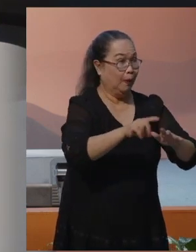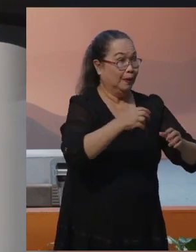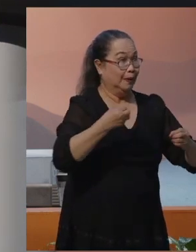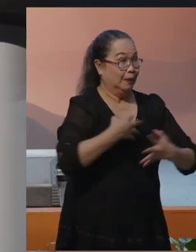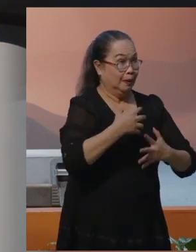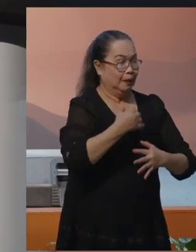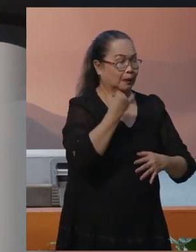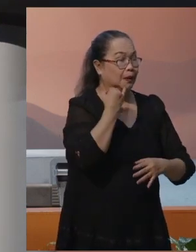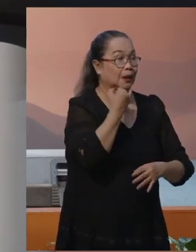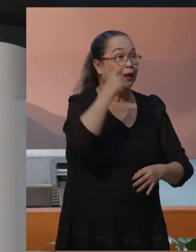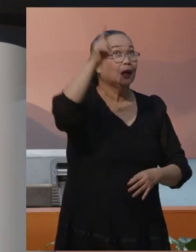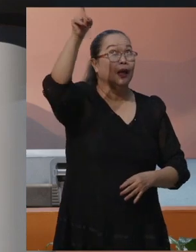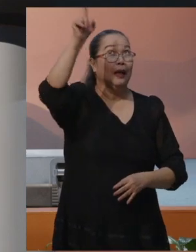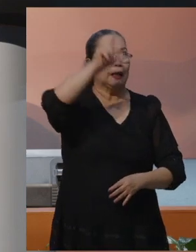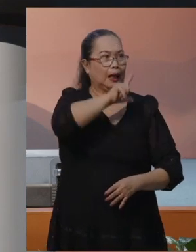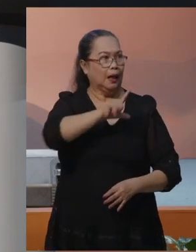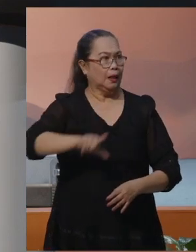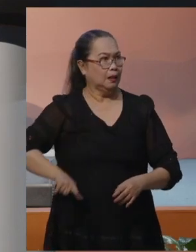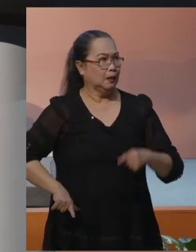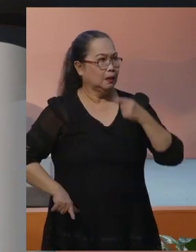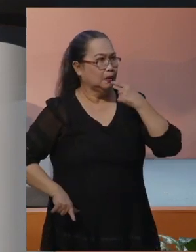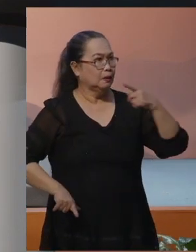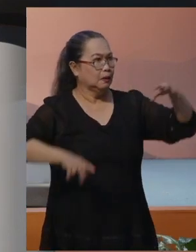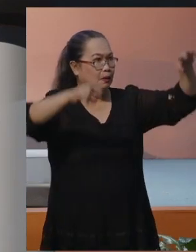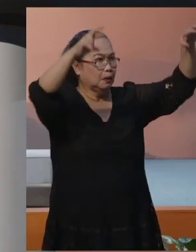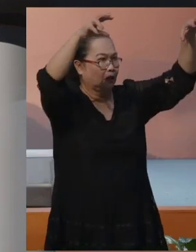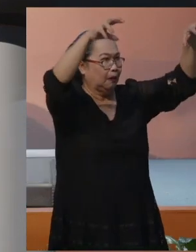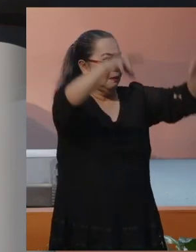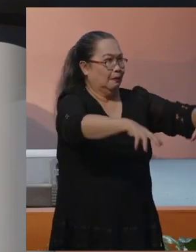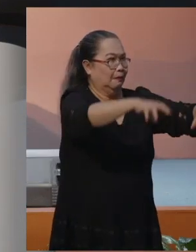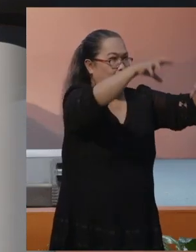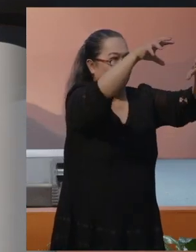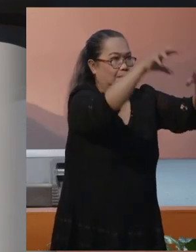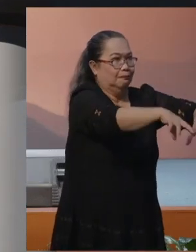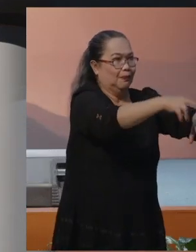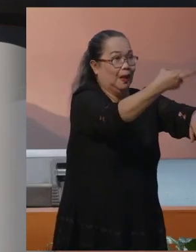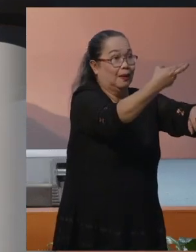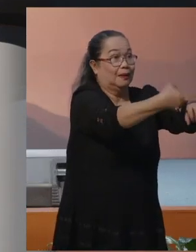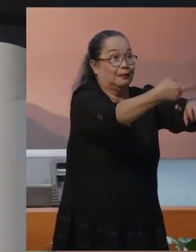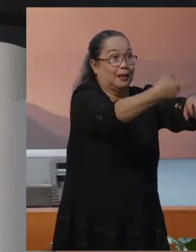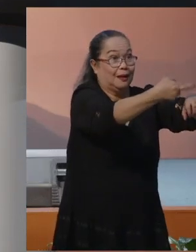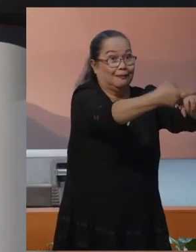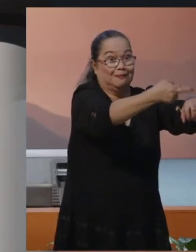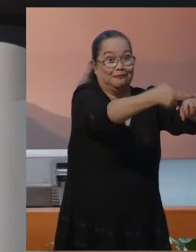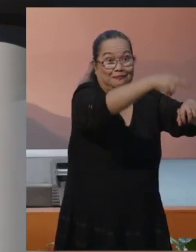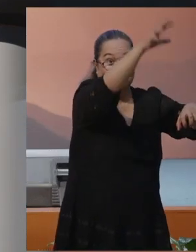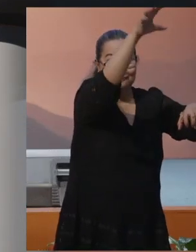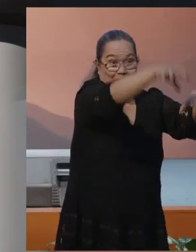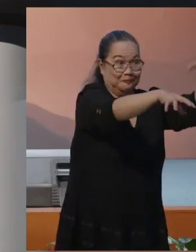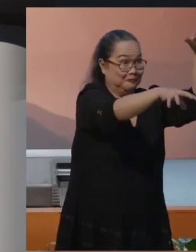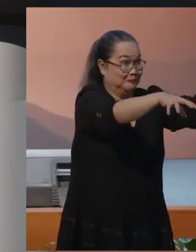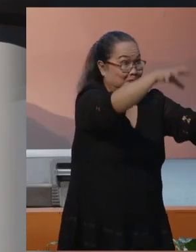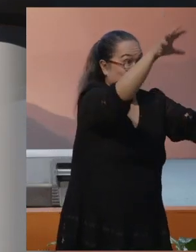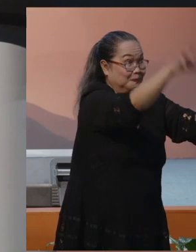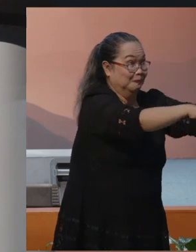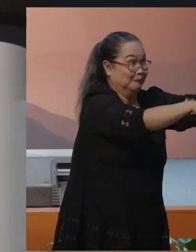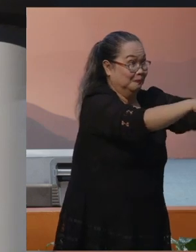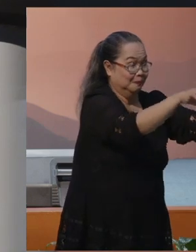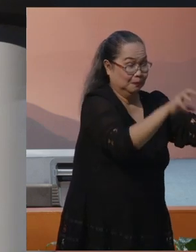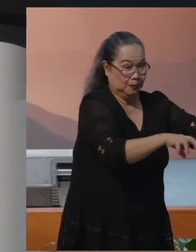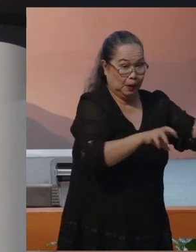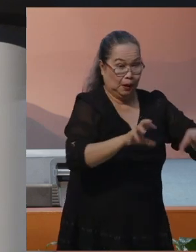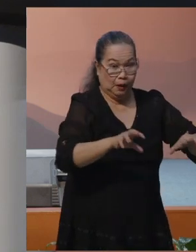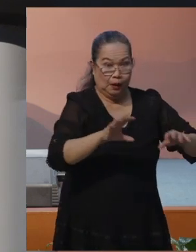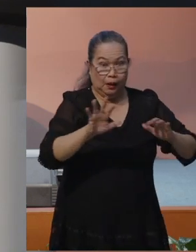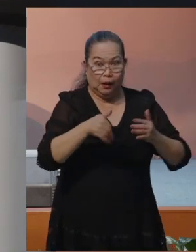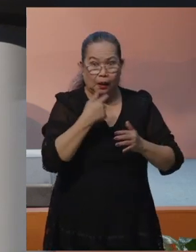Lord threw down great stones. Pagdating sa verse 12, and he said in